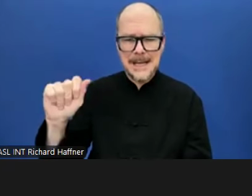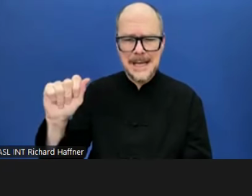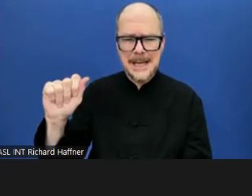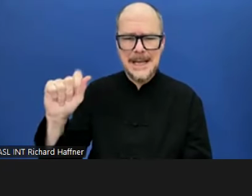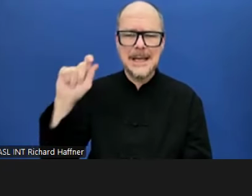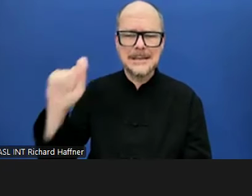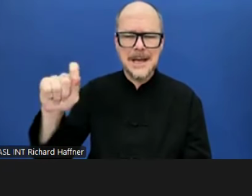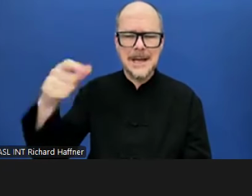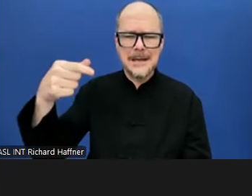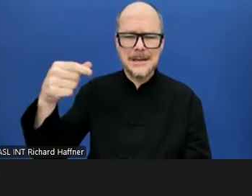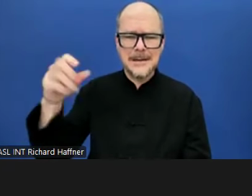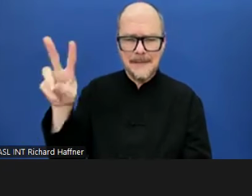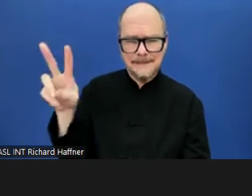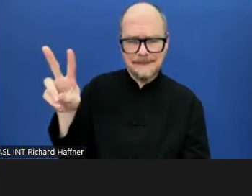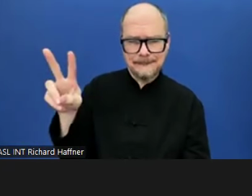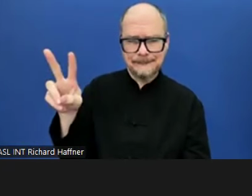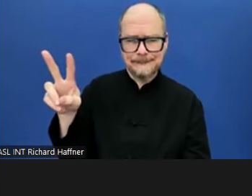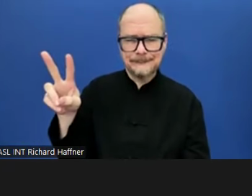And